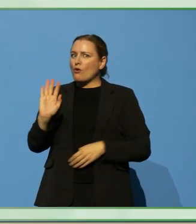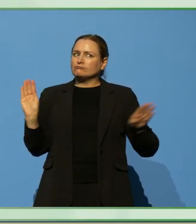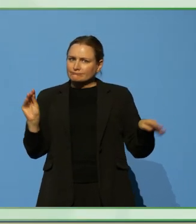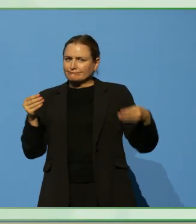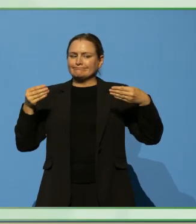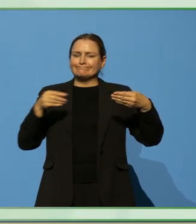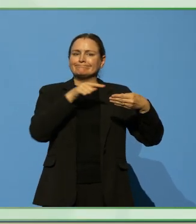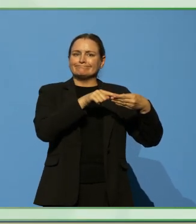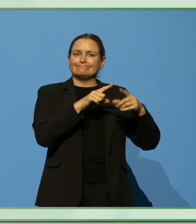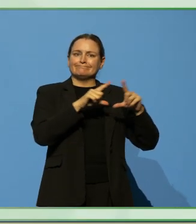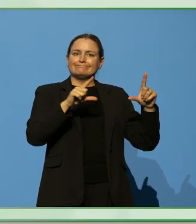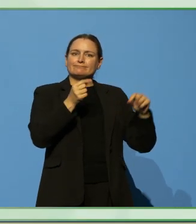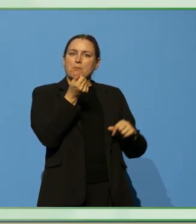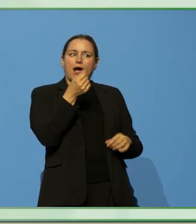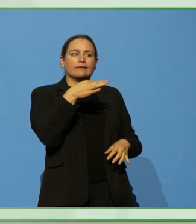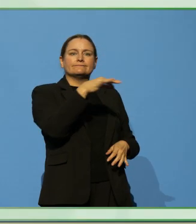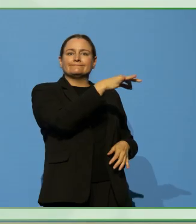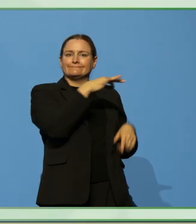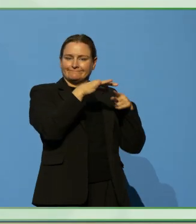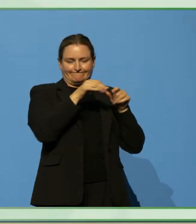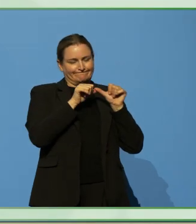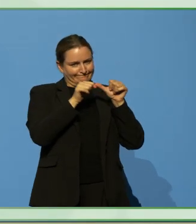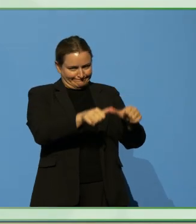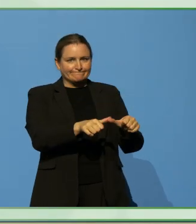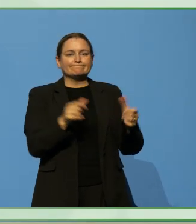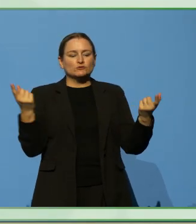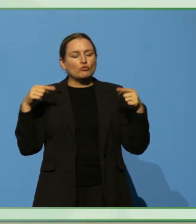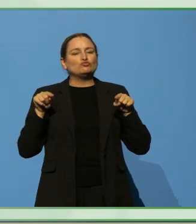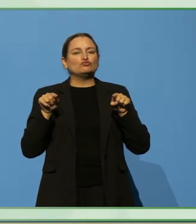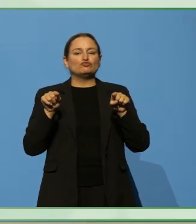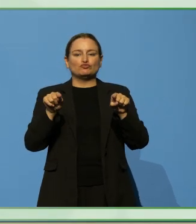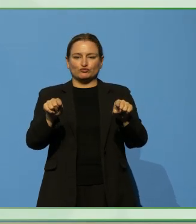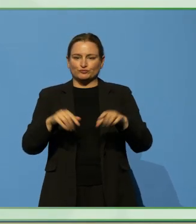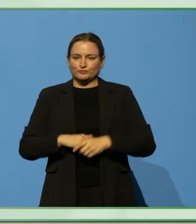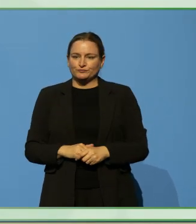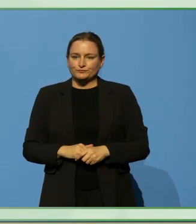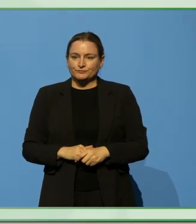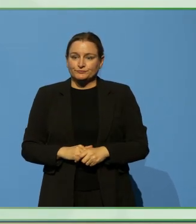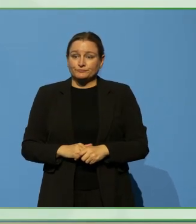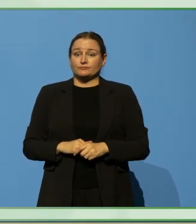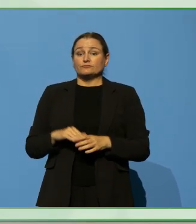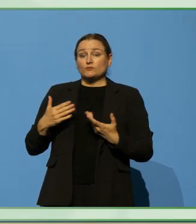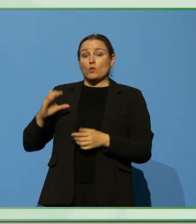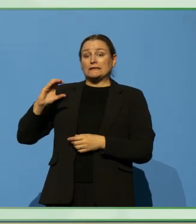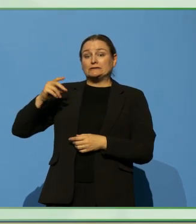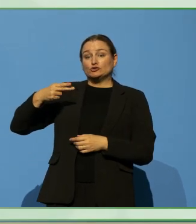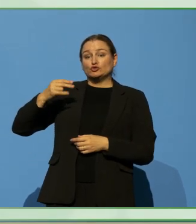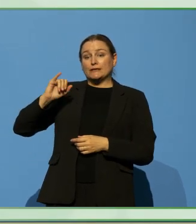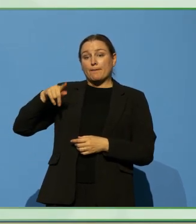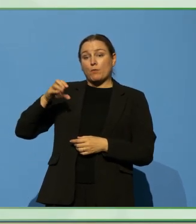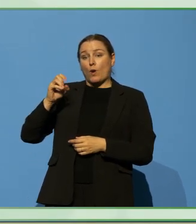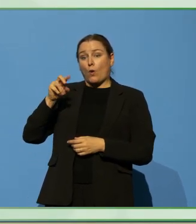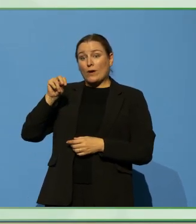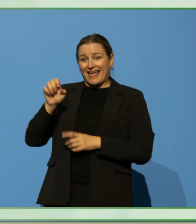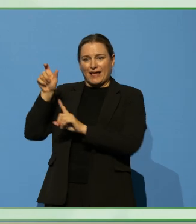Cipollone, who is the board member within the ECB, who is responsible for the digital euro. And in very short, he says,